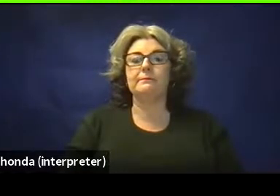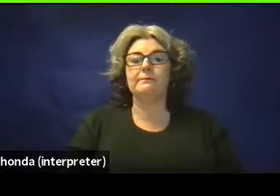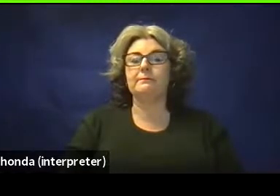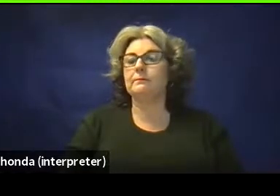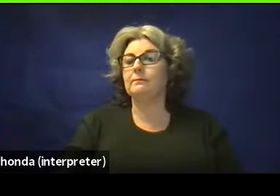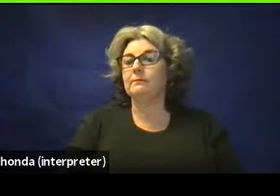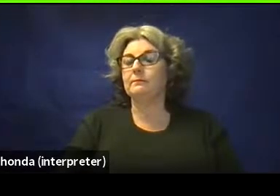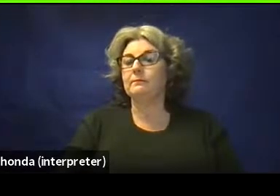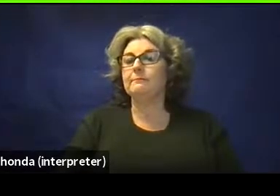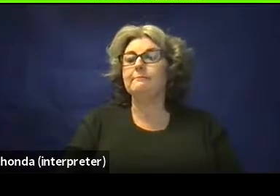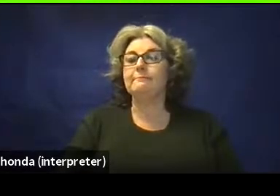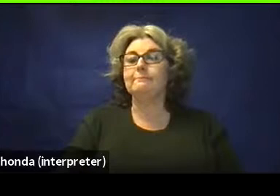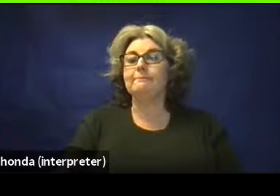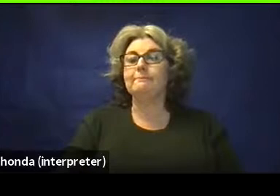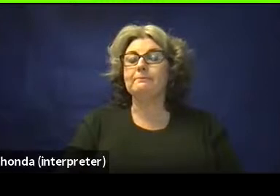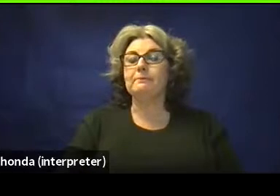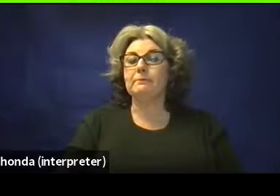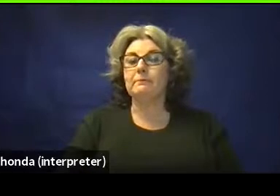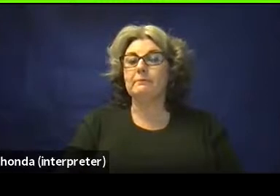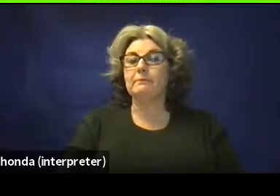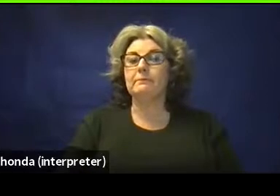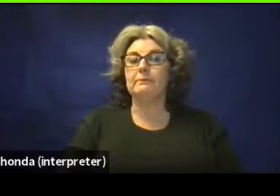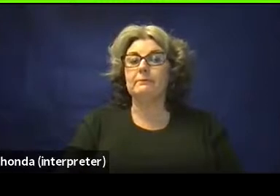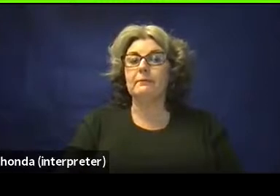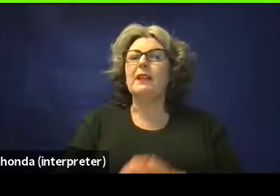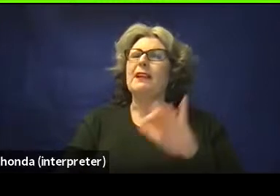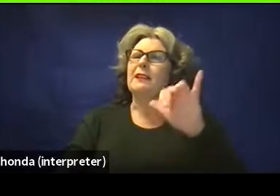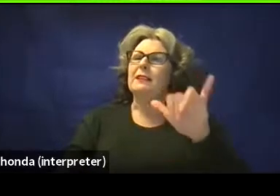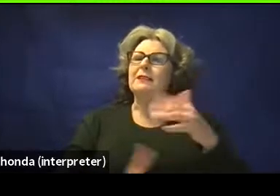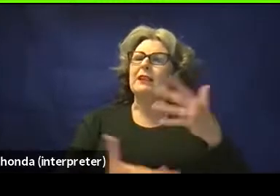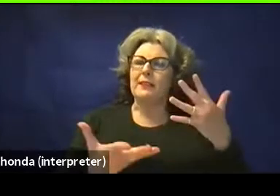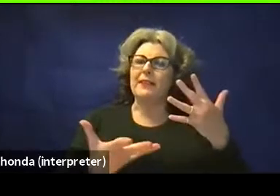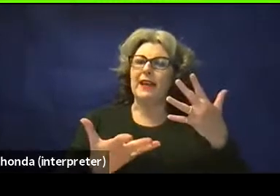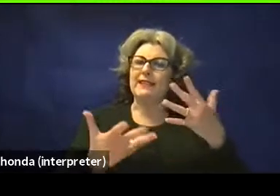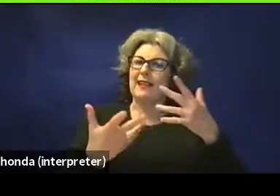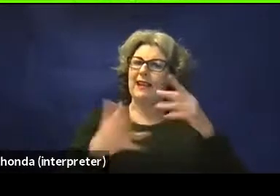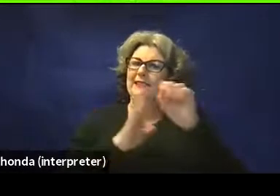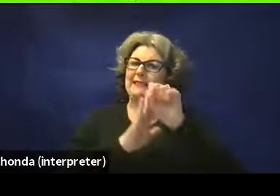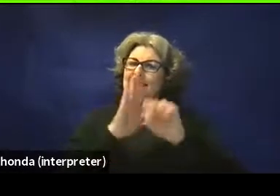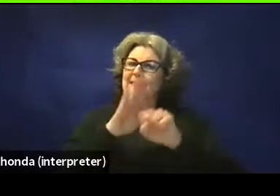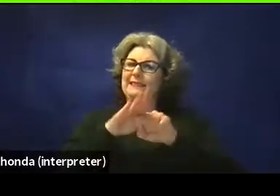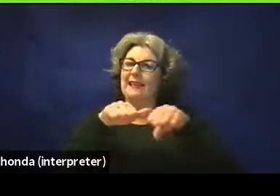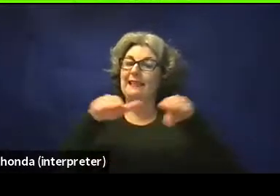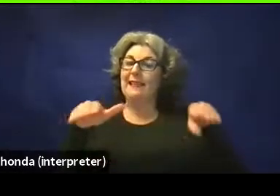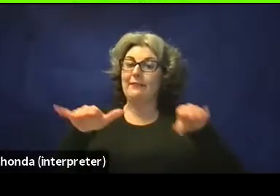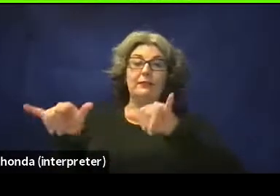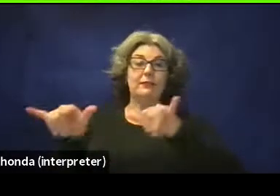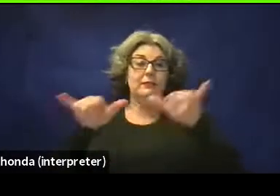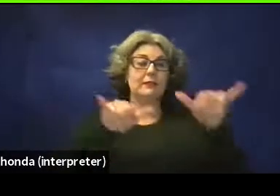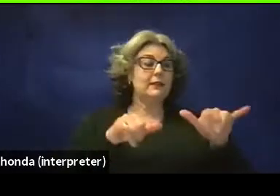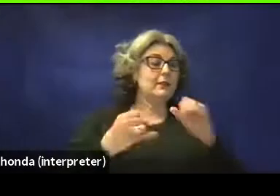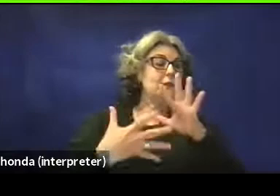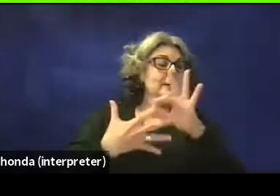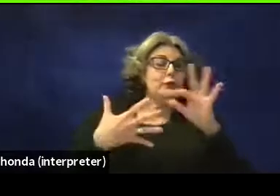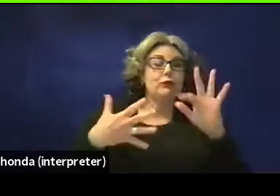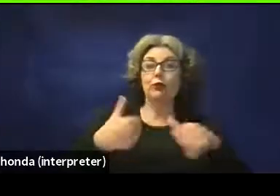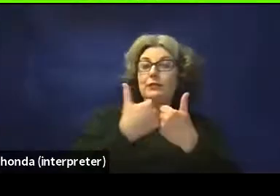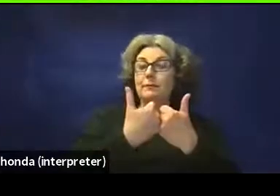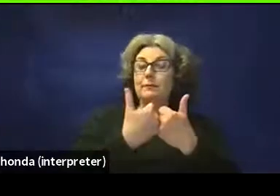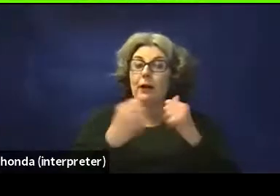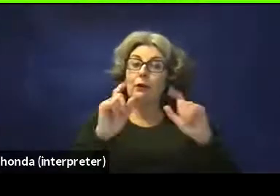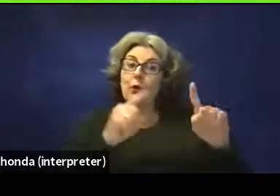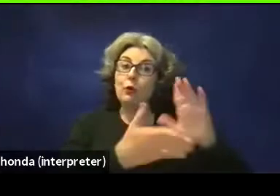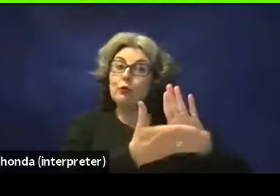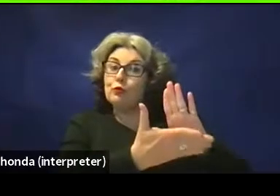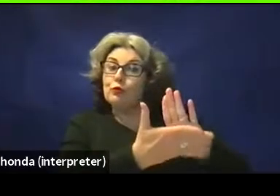divided. So that is kind of, state level. Comments was saying there are hard choices about who goes to school, because